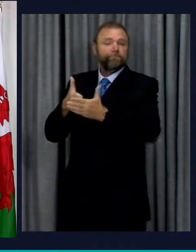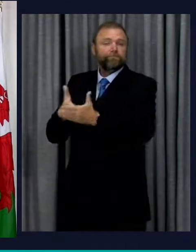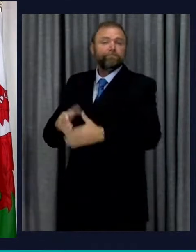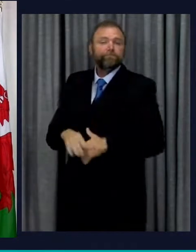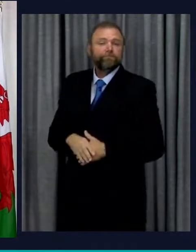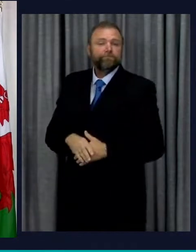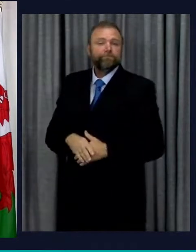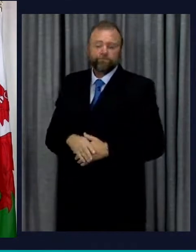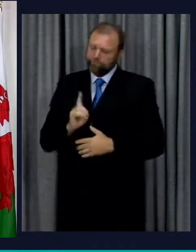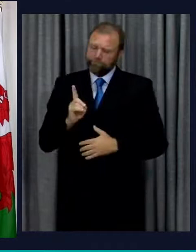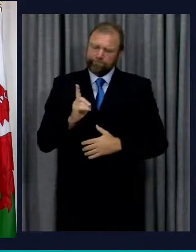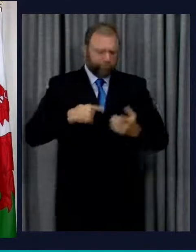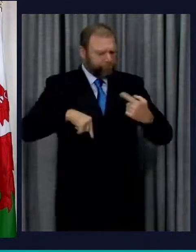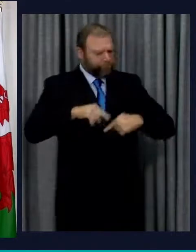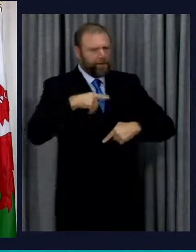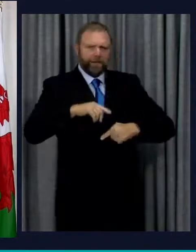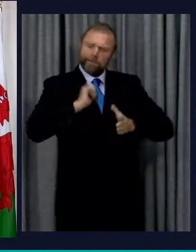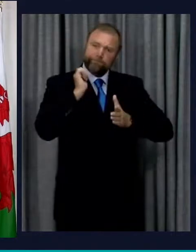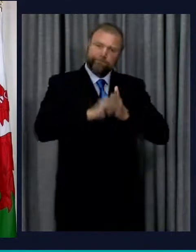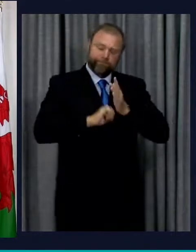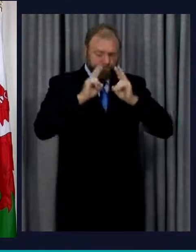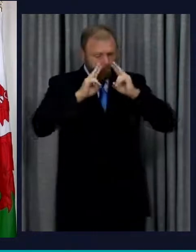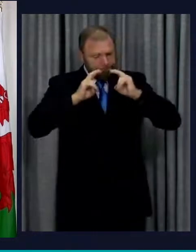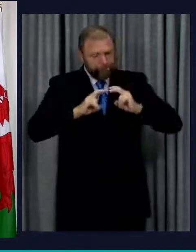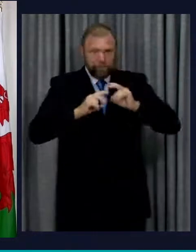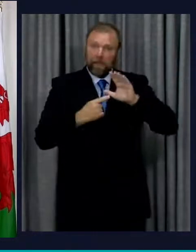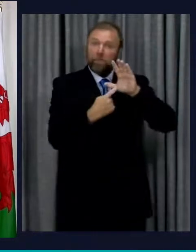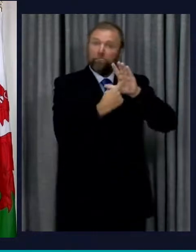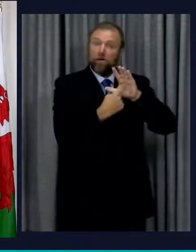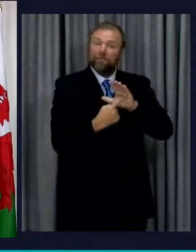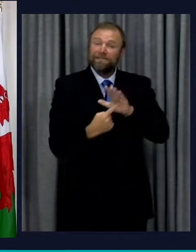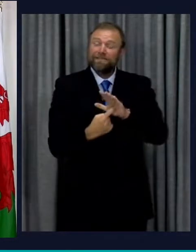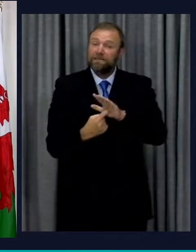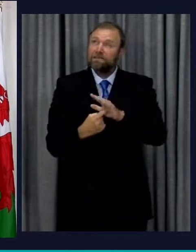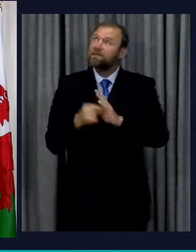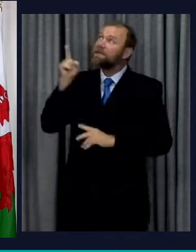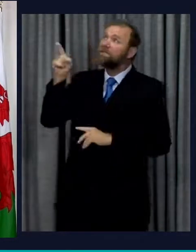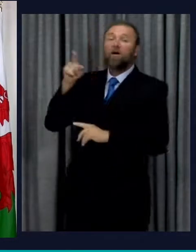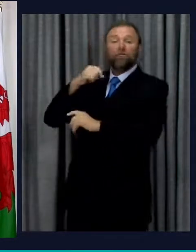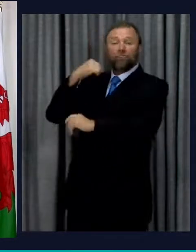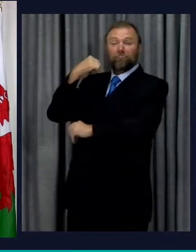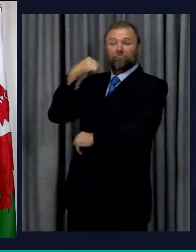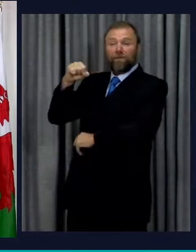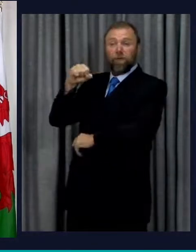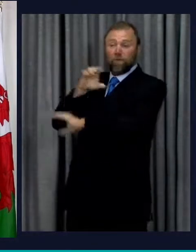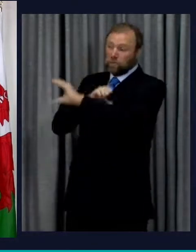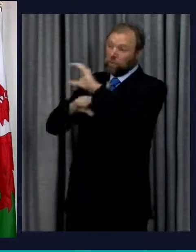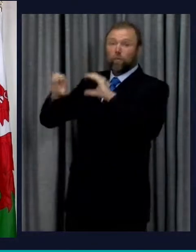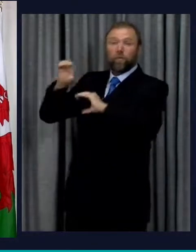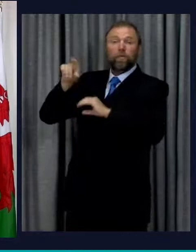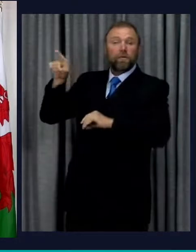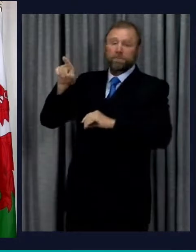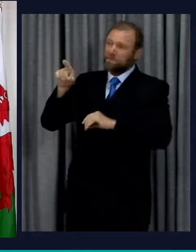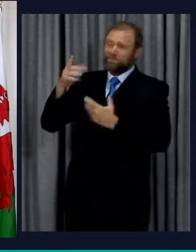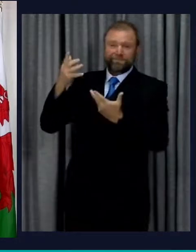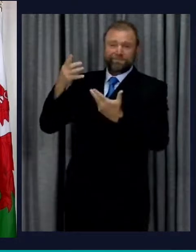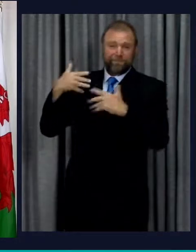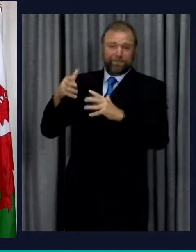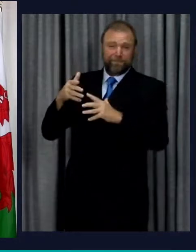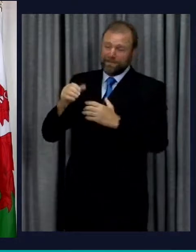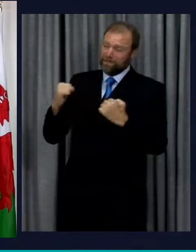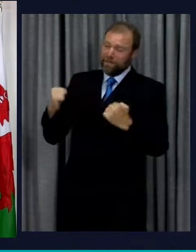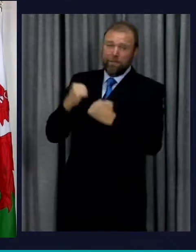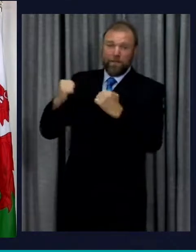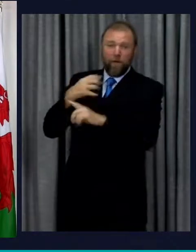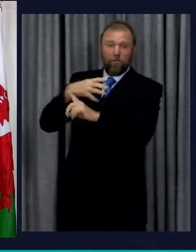hard look at priorities if the UK government refuses to reverse a needless power grab.